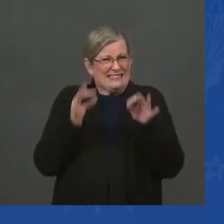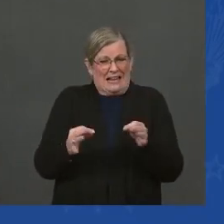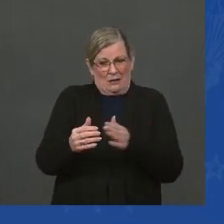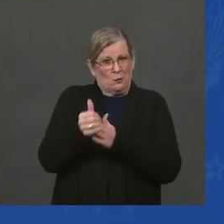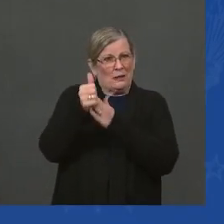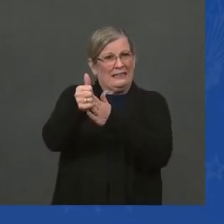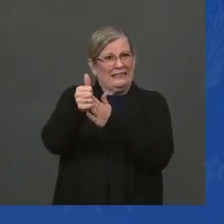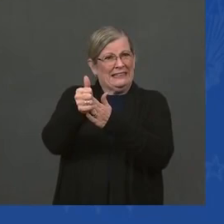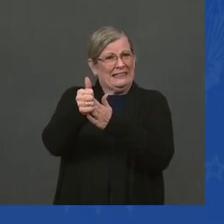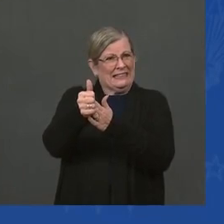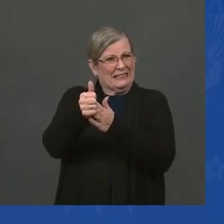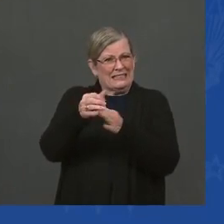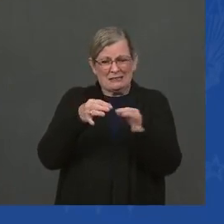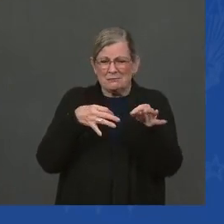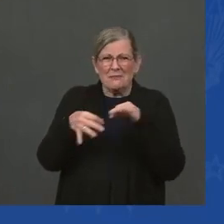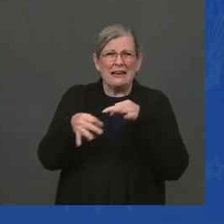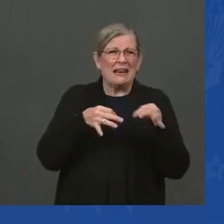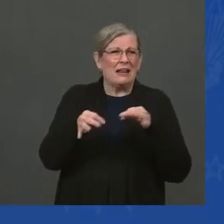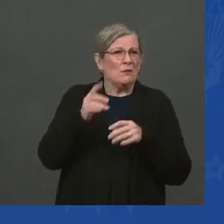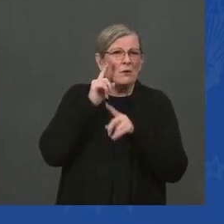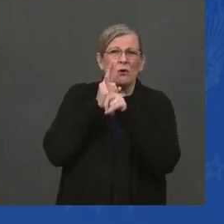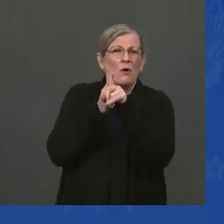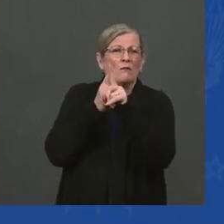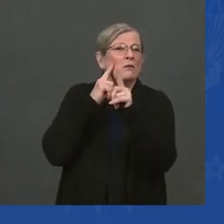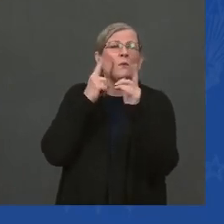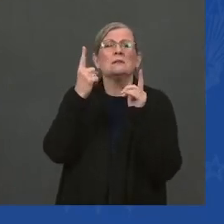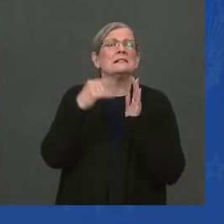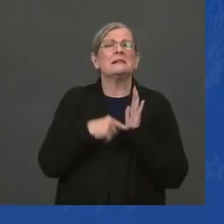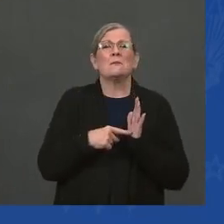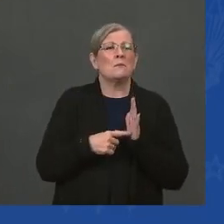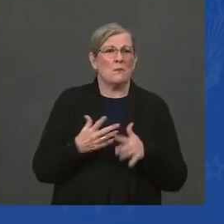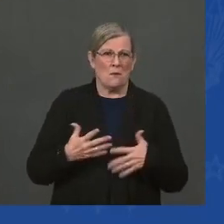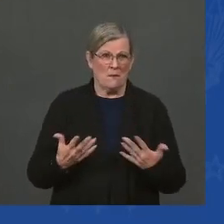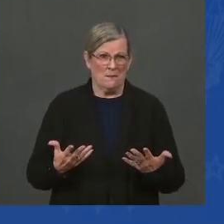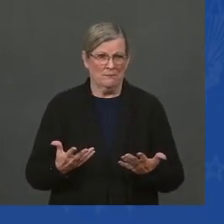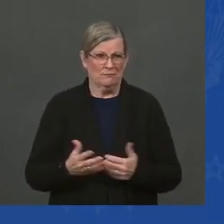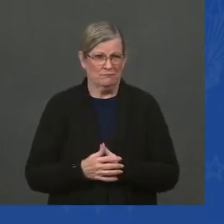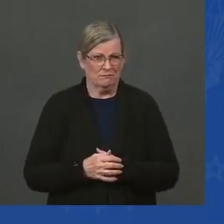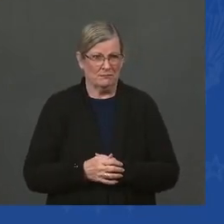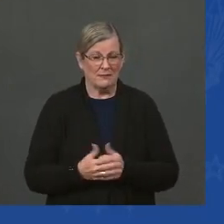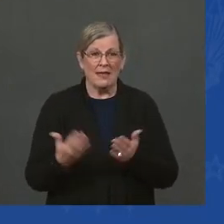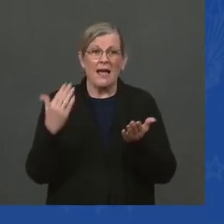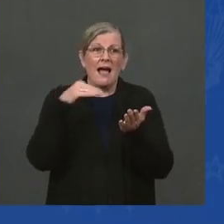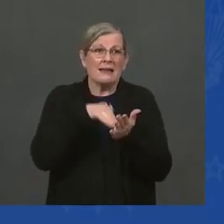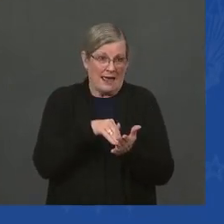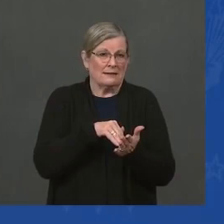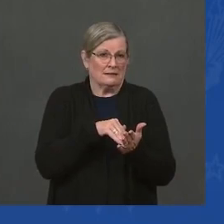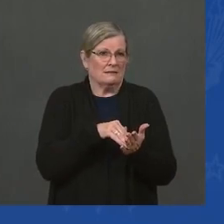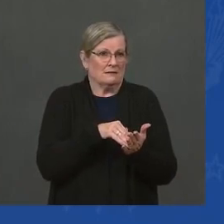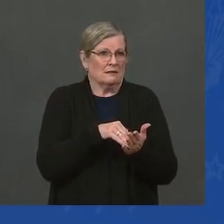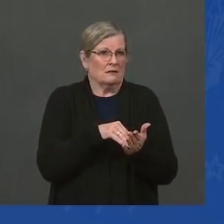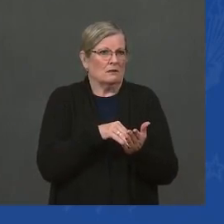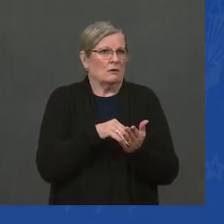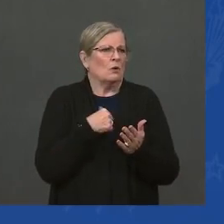For example, you know, as I said, the mere fact that we were able to, you know, go